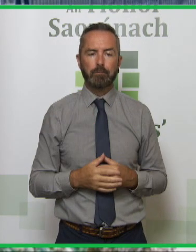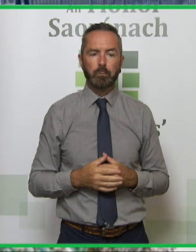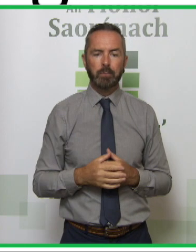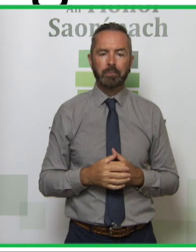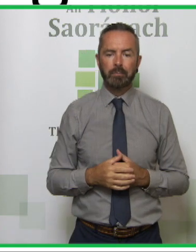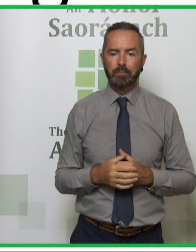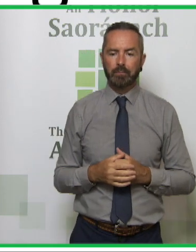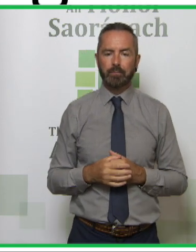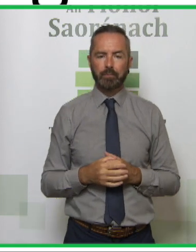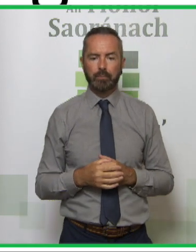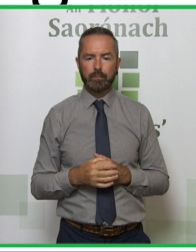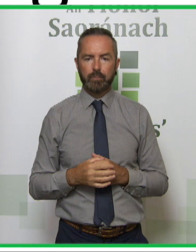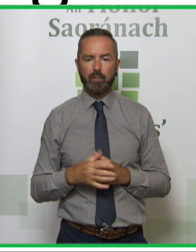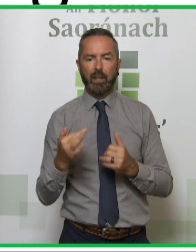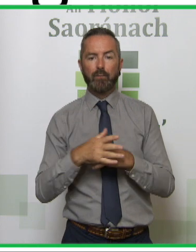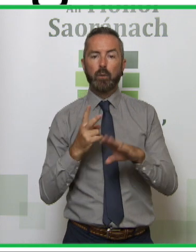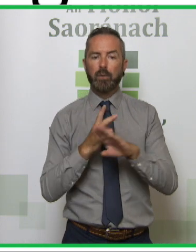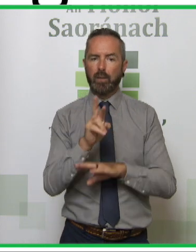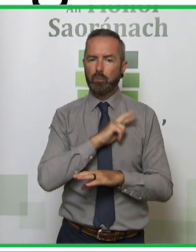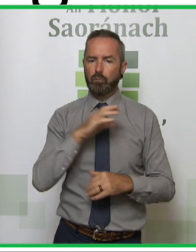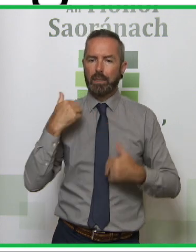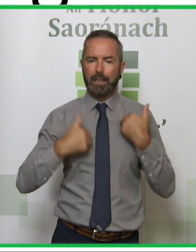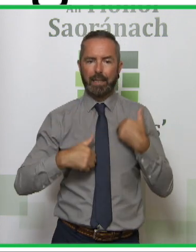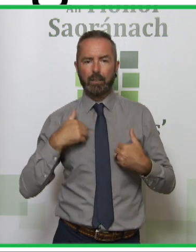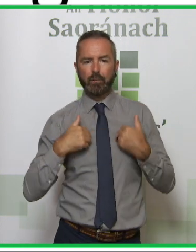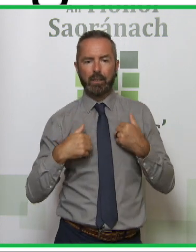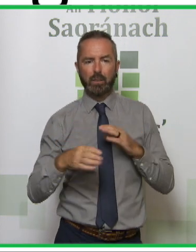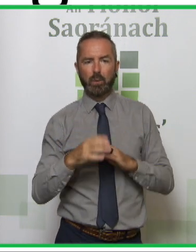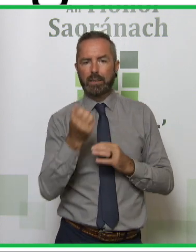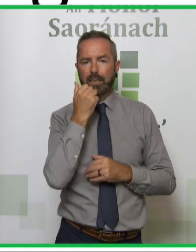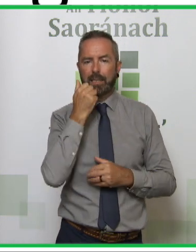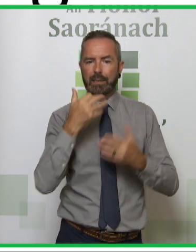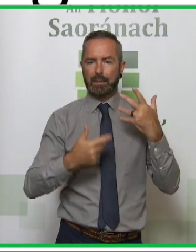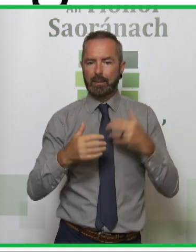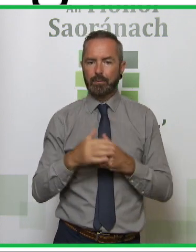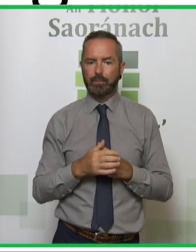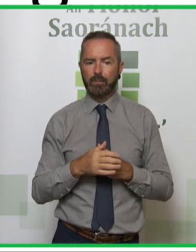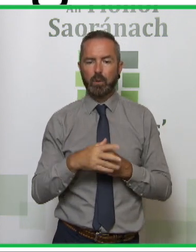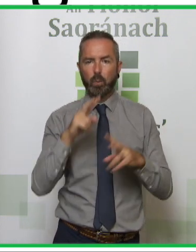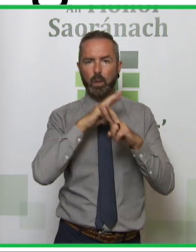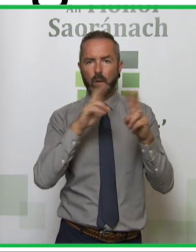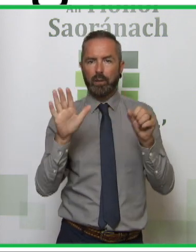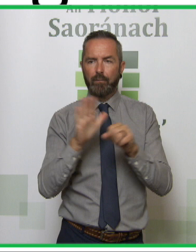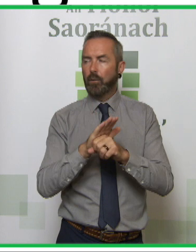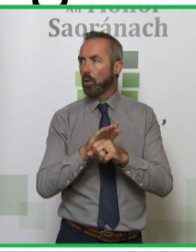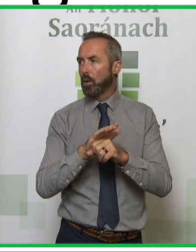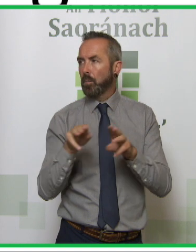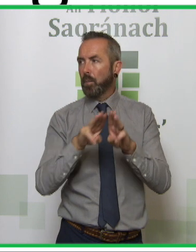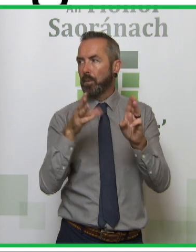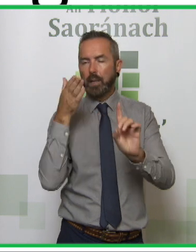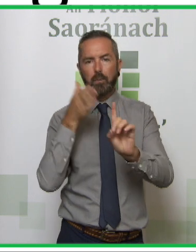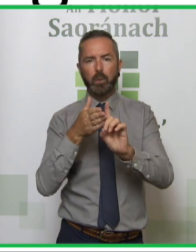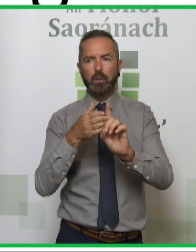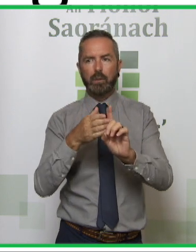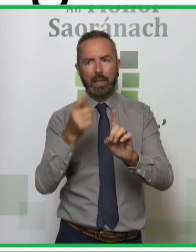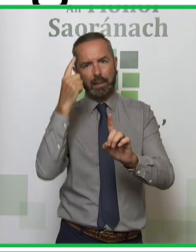as preventionists, we're really interested in prevalence data. So you'd have heard a bit of this, but I suppose, like Gregor said, we look at a whole population approach. So the reasons why people